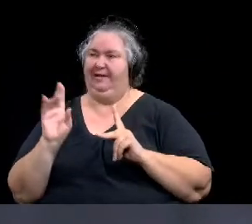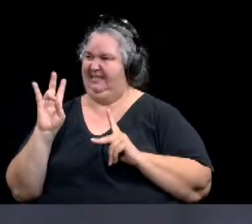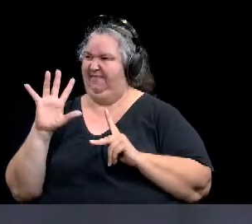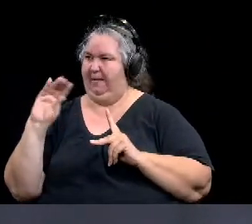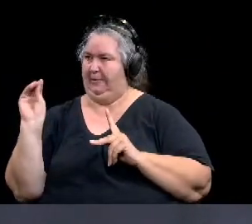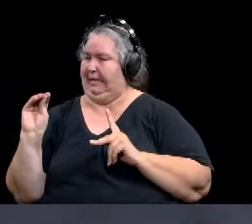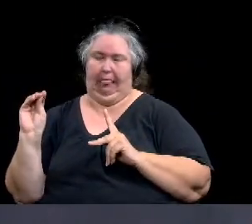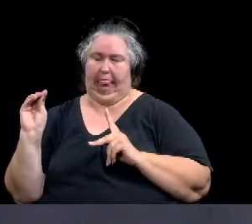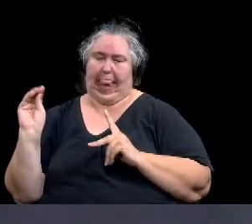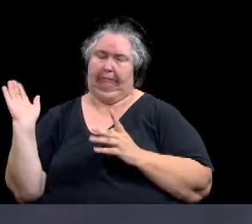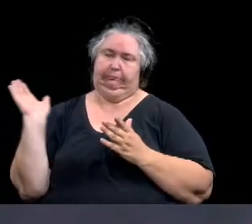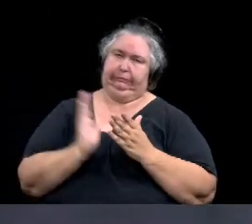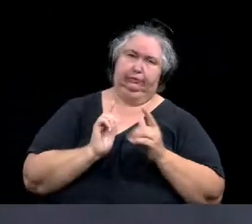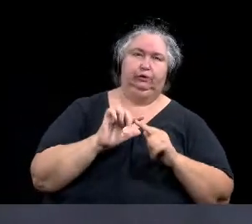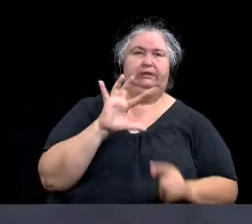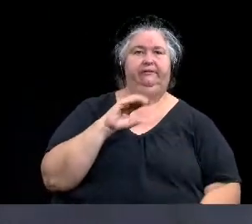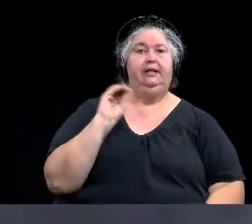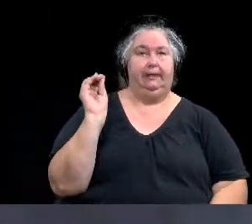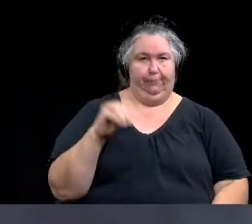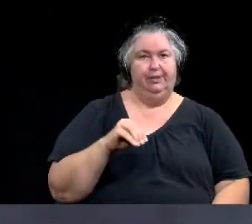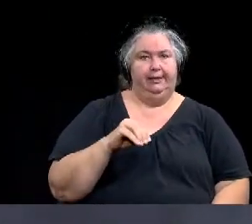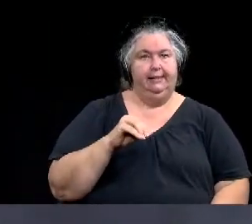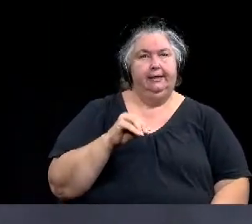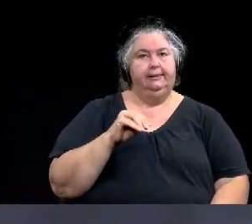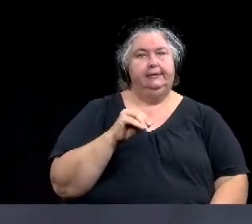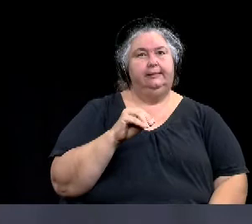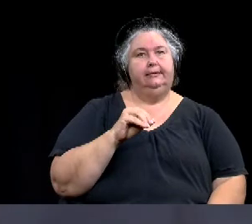75% occupancy to 50%.